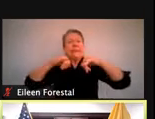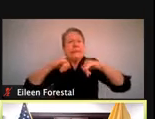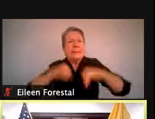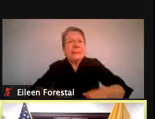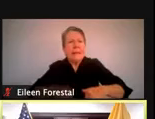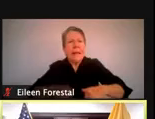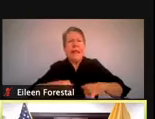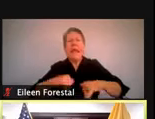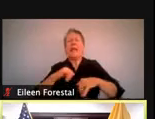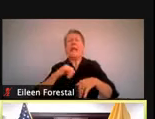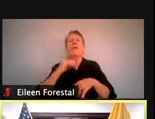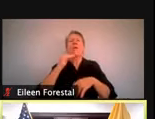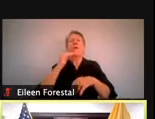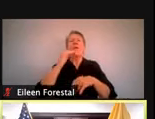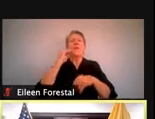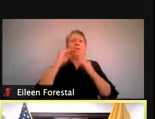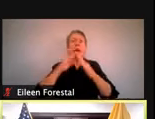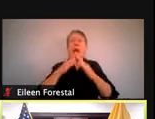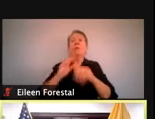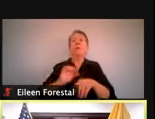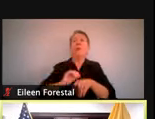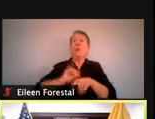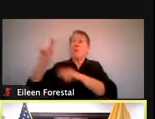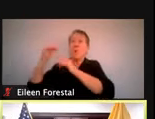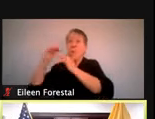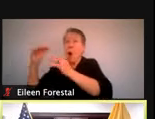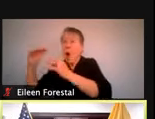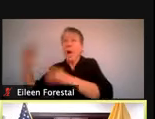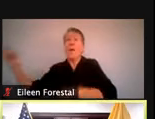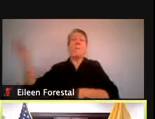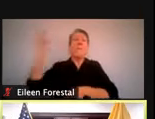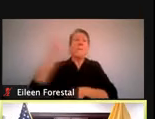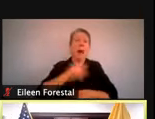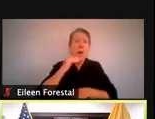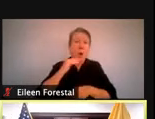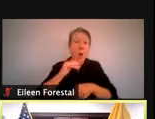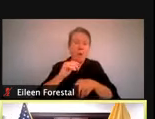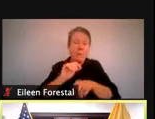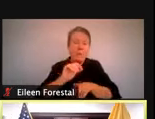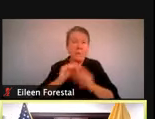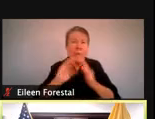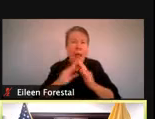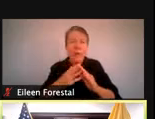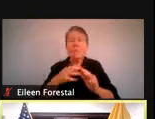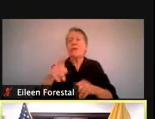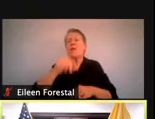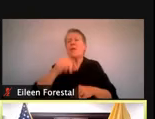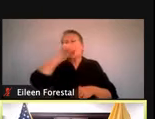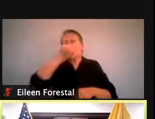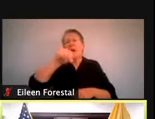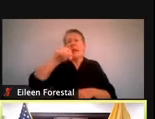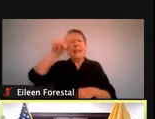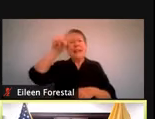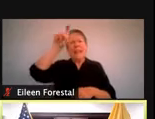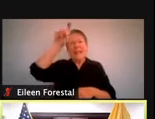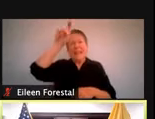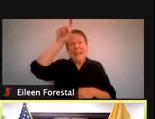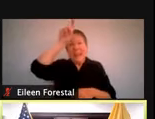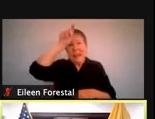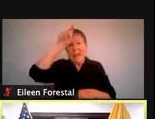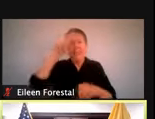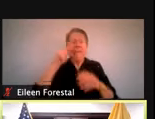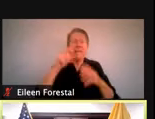South Jerseyan would be, Sal was a loyal fan of both the Eagles and the Phillies, and I said to his family the other day, the only silver lining, and there